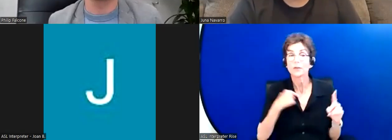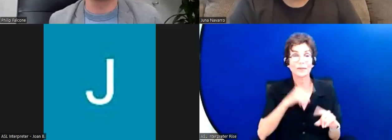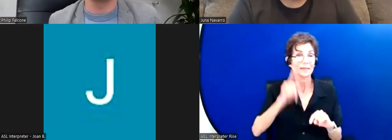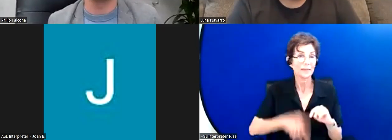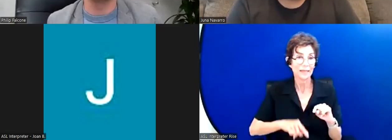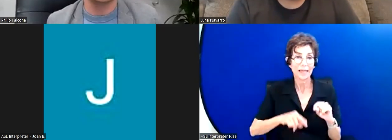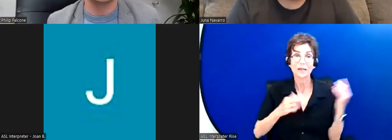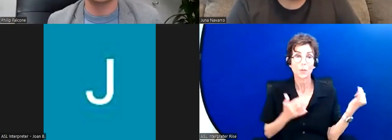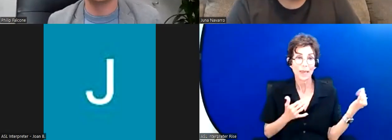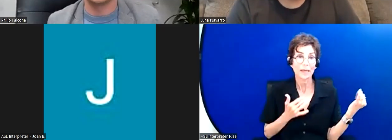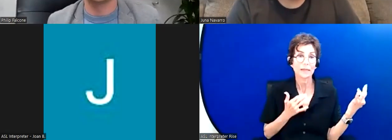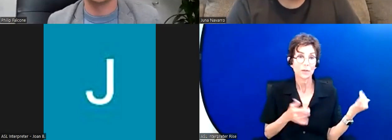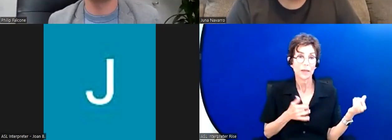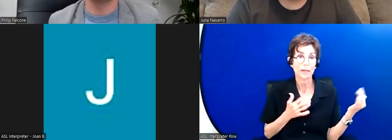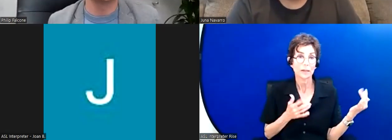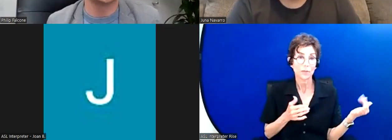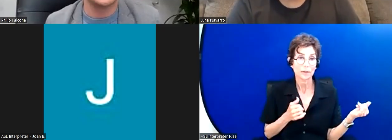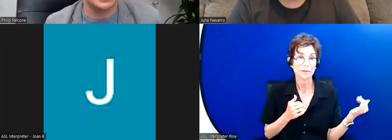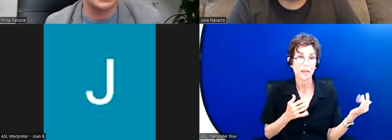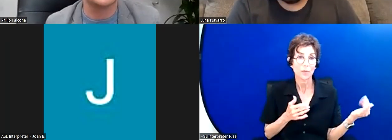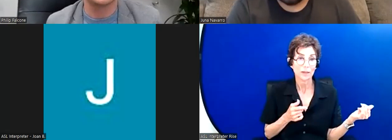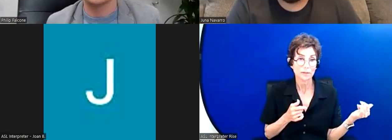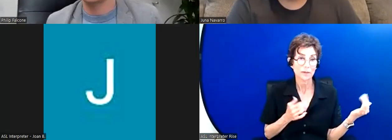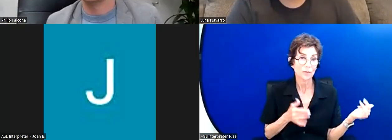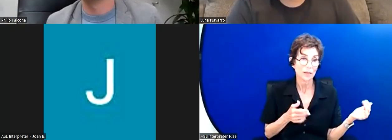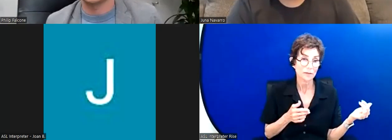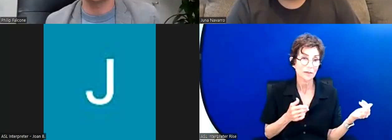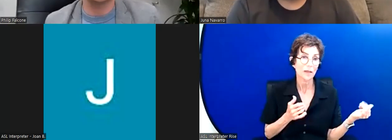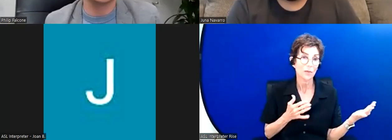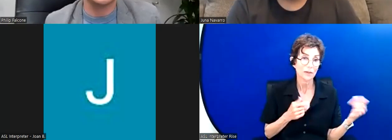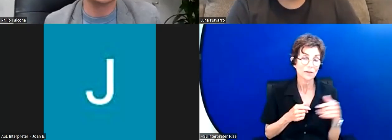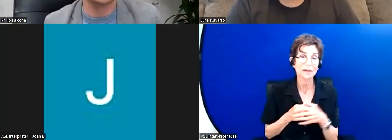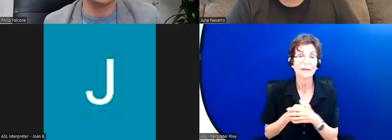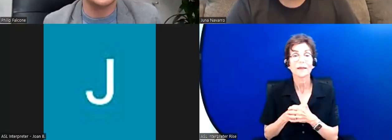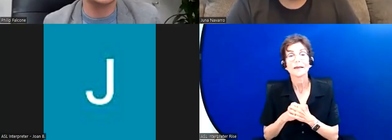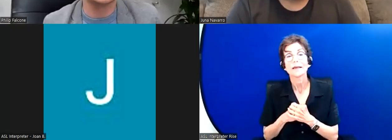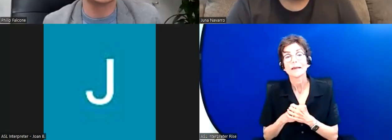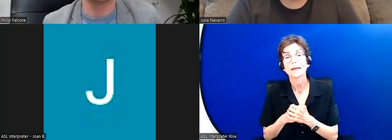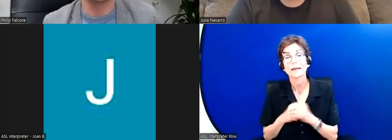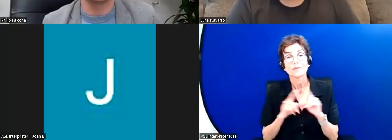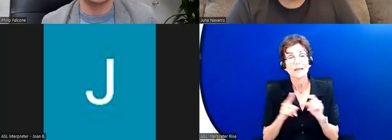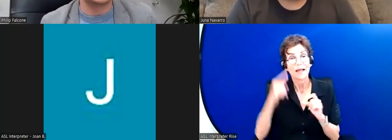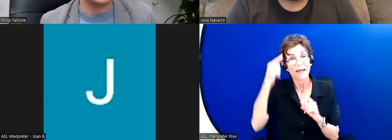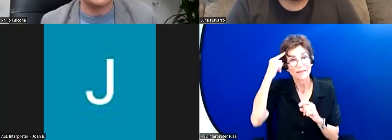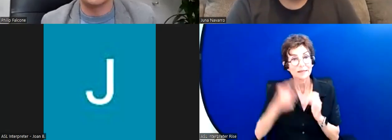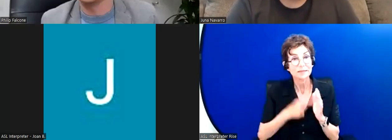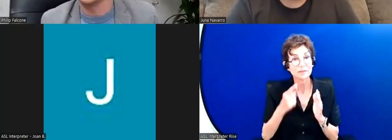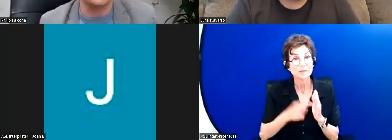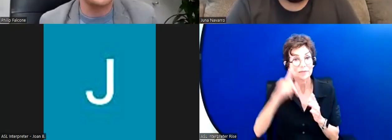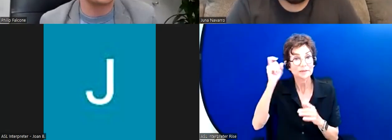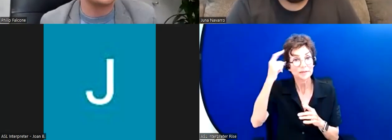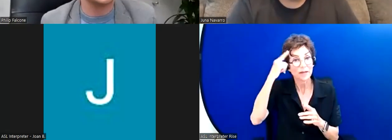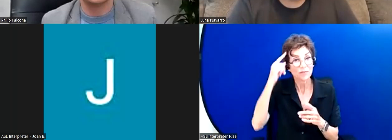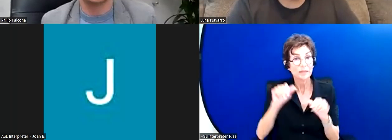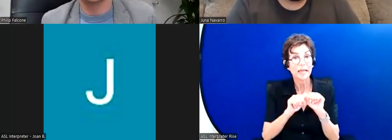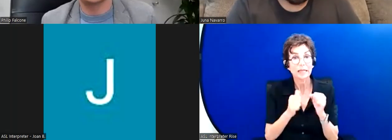it's somewhat of an unpopular opinion that I have, is that I think sometimes government agencies, out of fear or